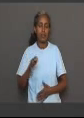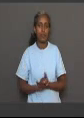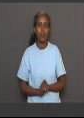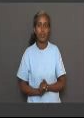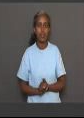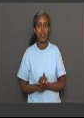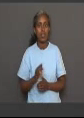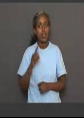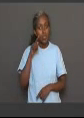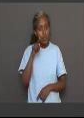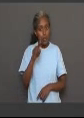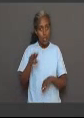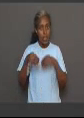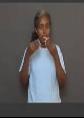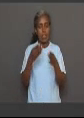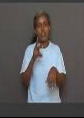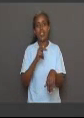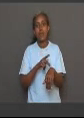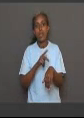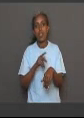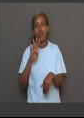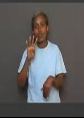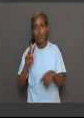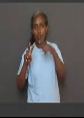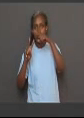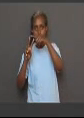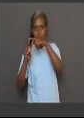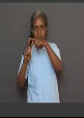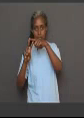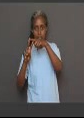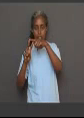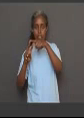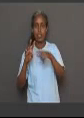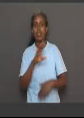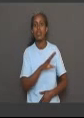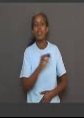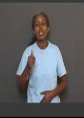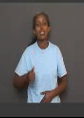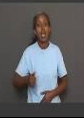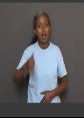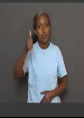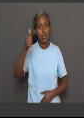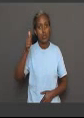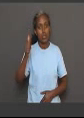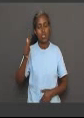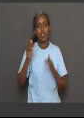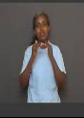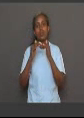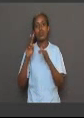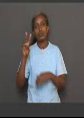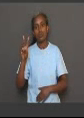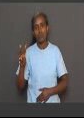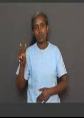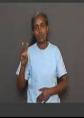You are given a period of 4 pi, an amplitude of 2,